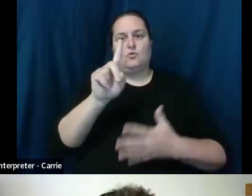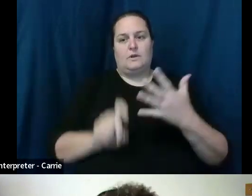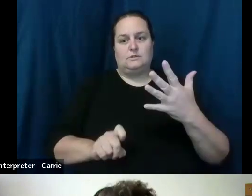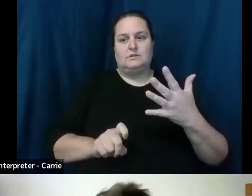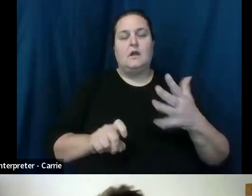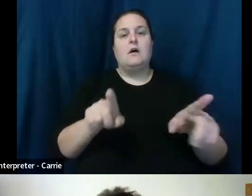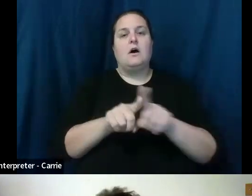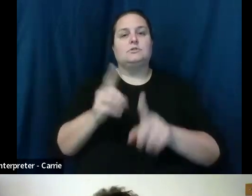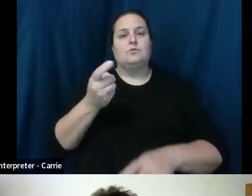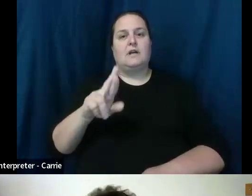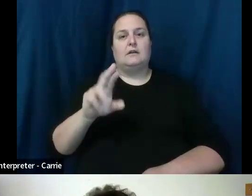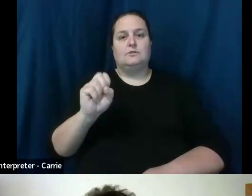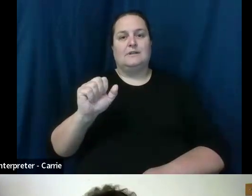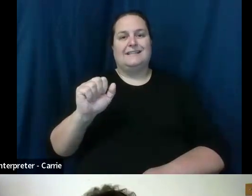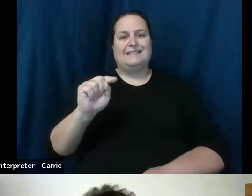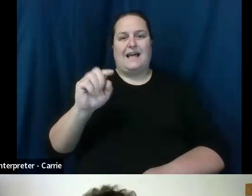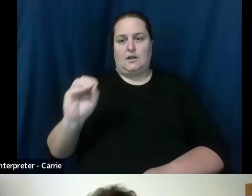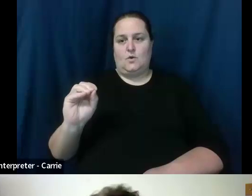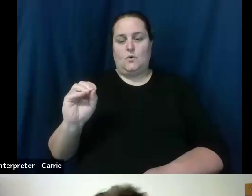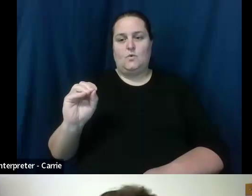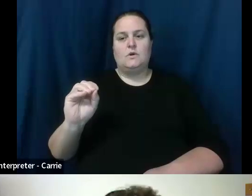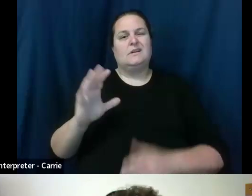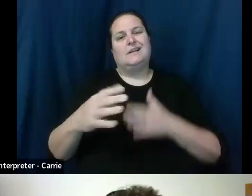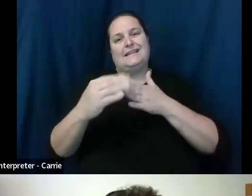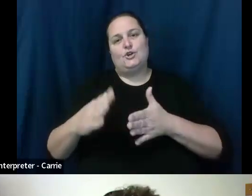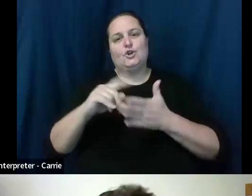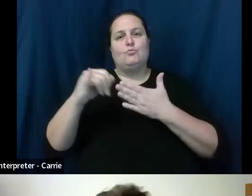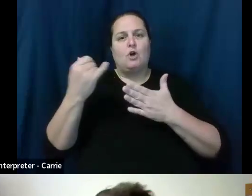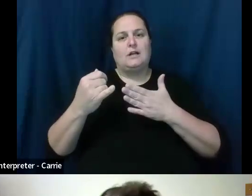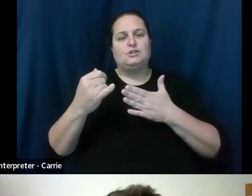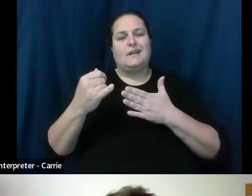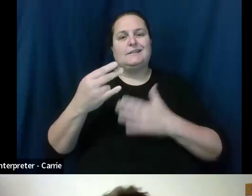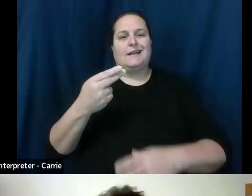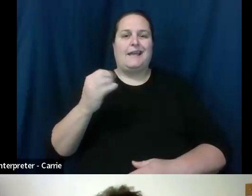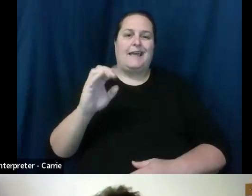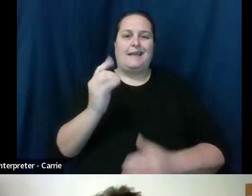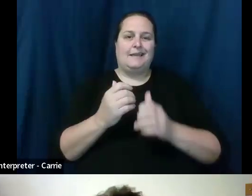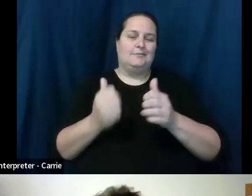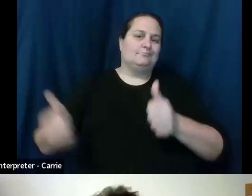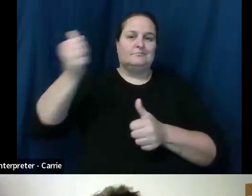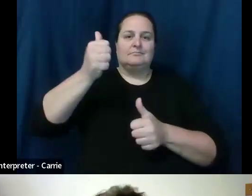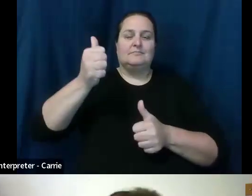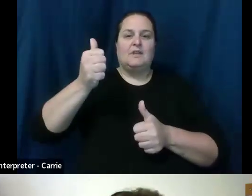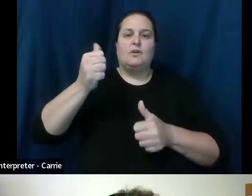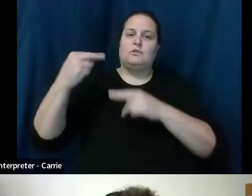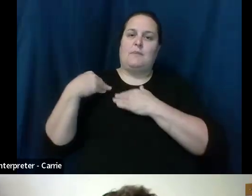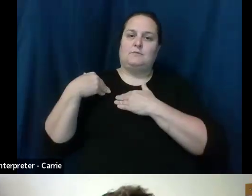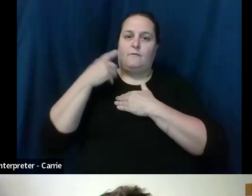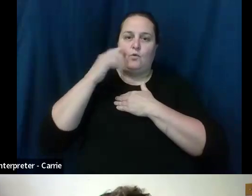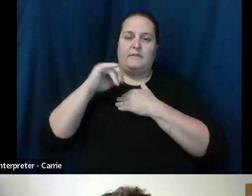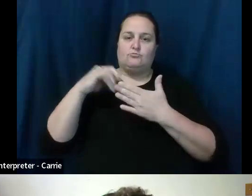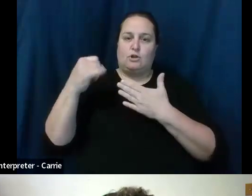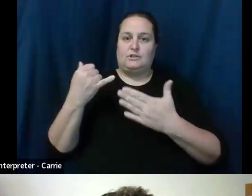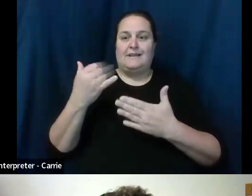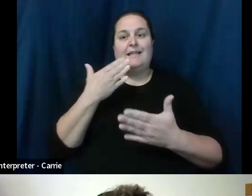Sato Ishida, who's our leader and our project head and the person who is sort of responsible for all this. So thanks to all of our team